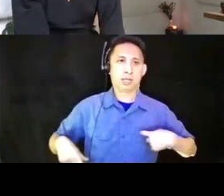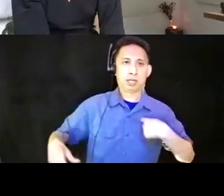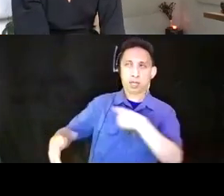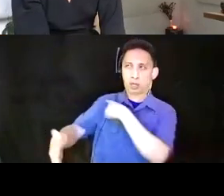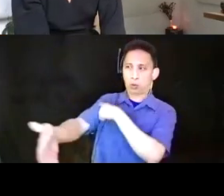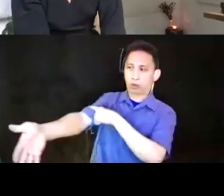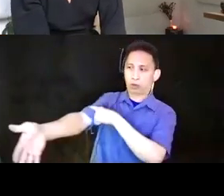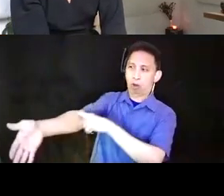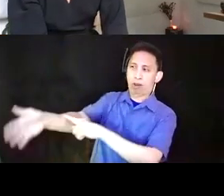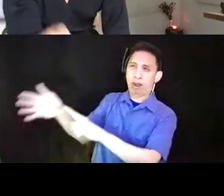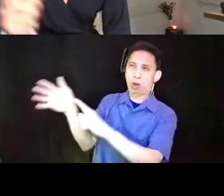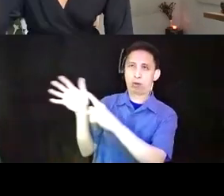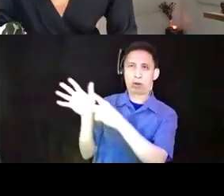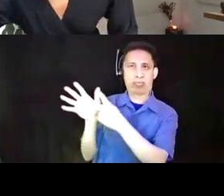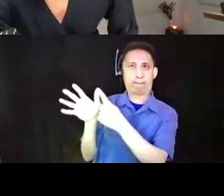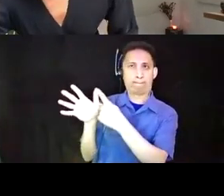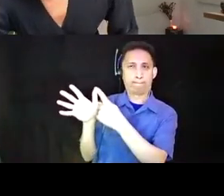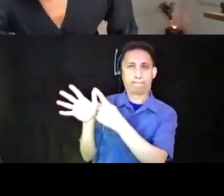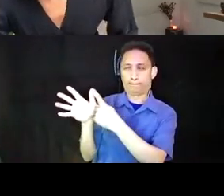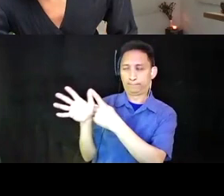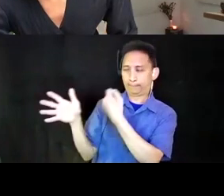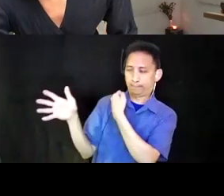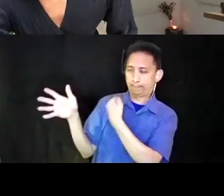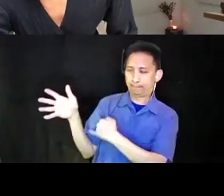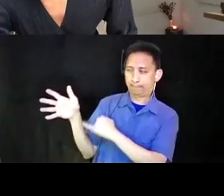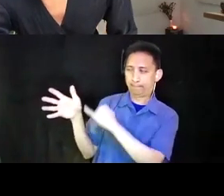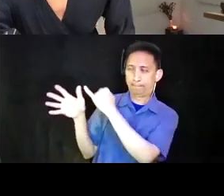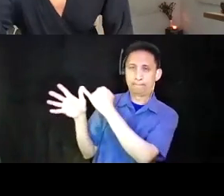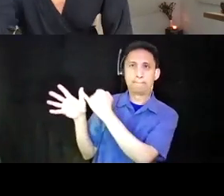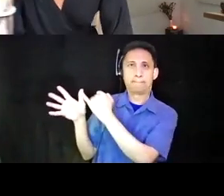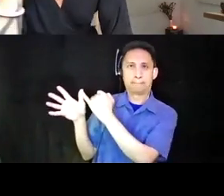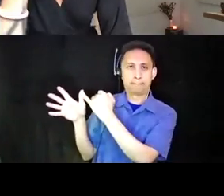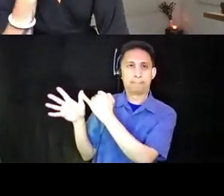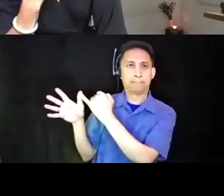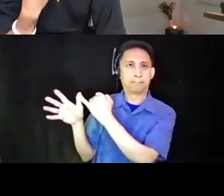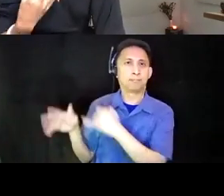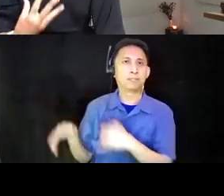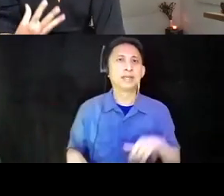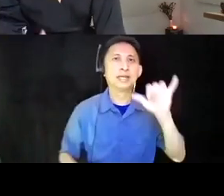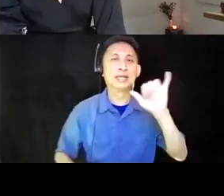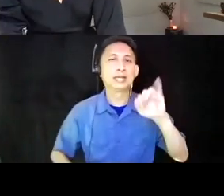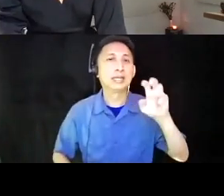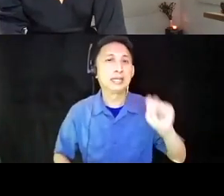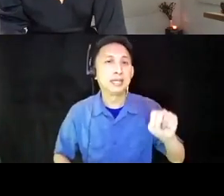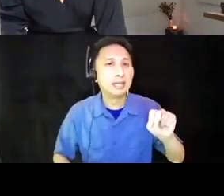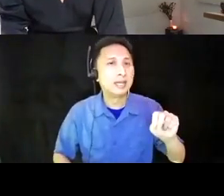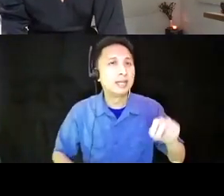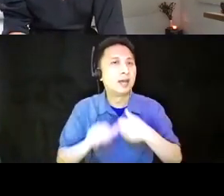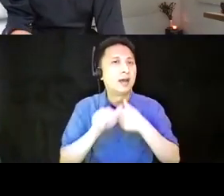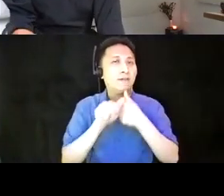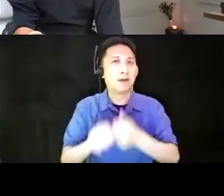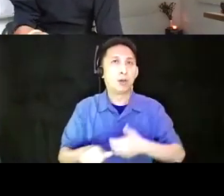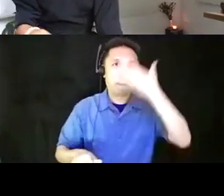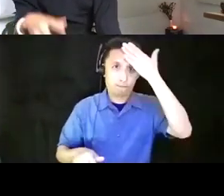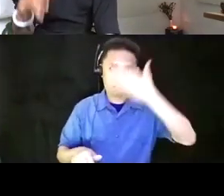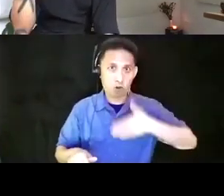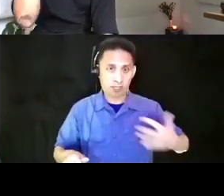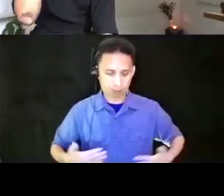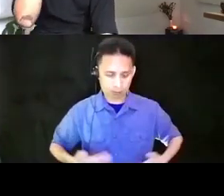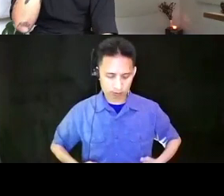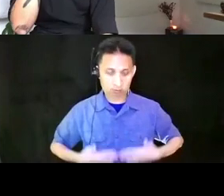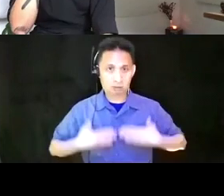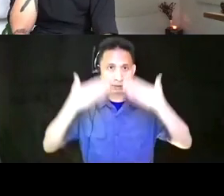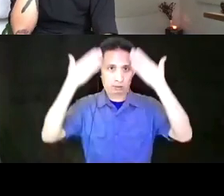thumb. And you can see the yin meridians running along the front of the body. These